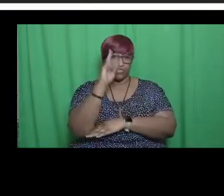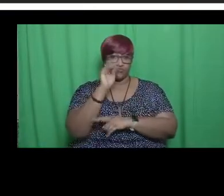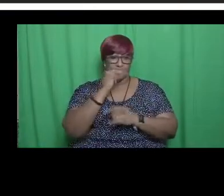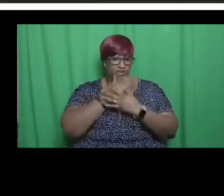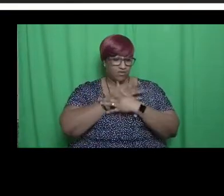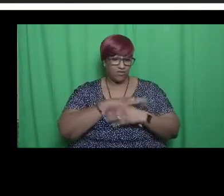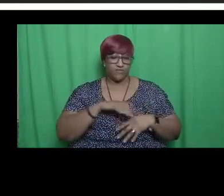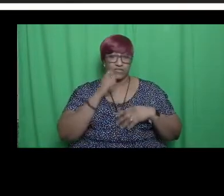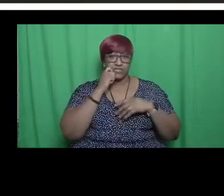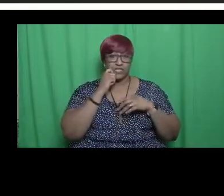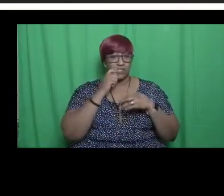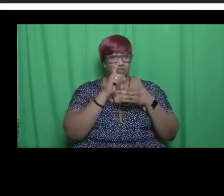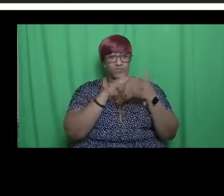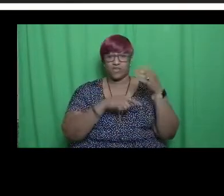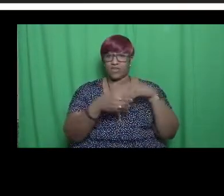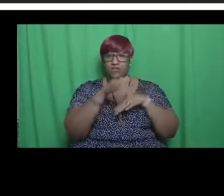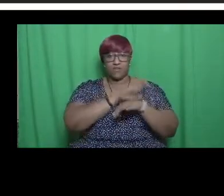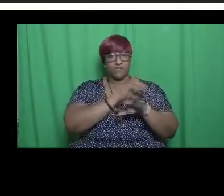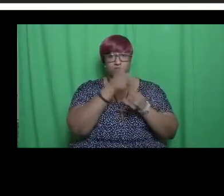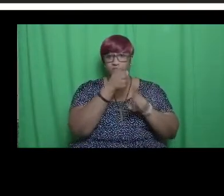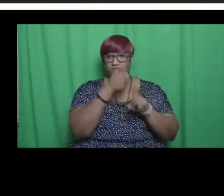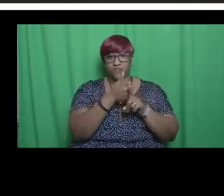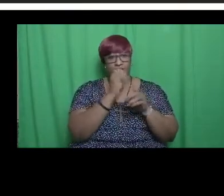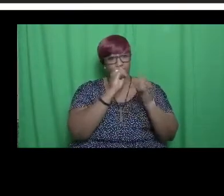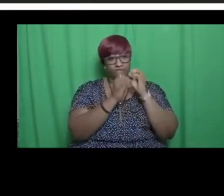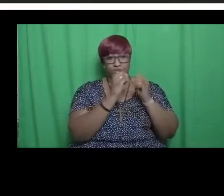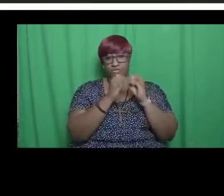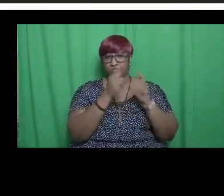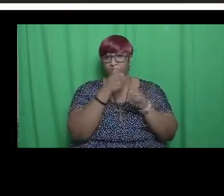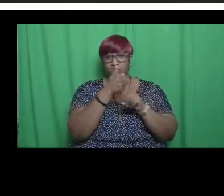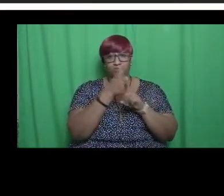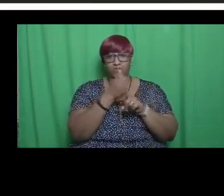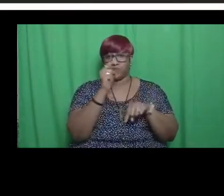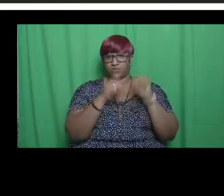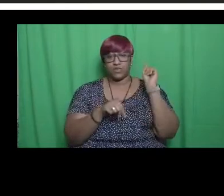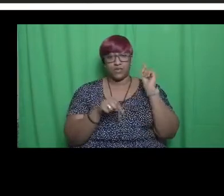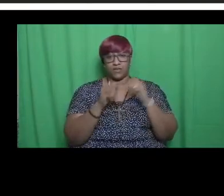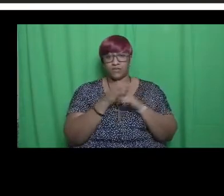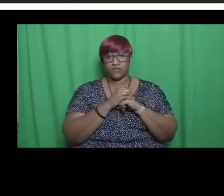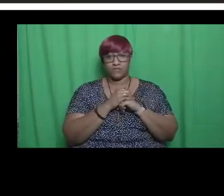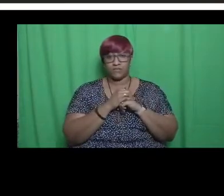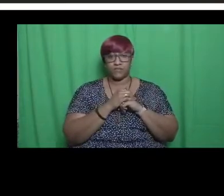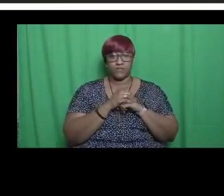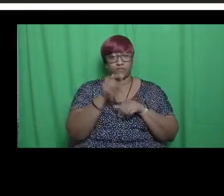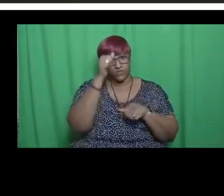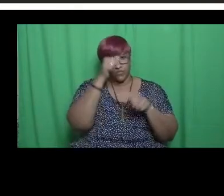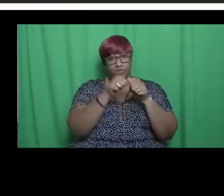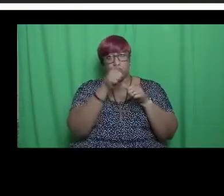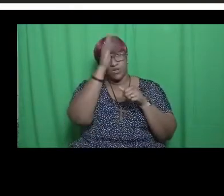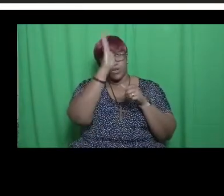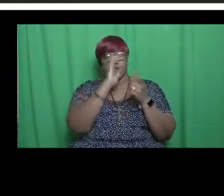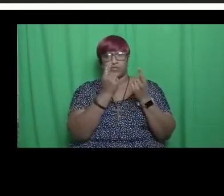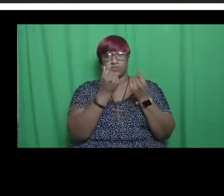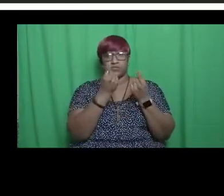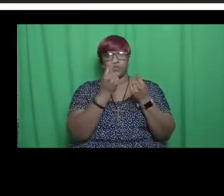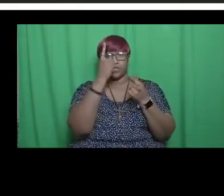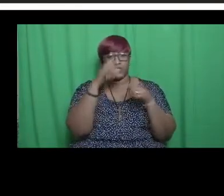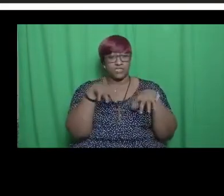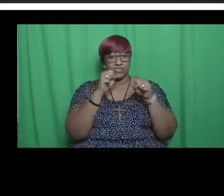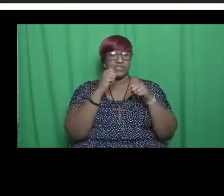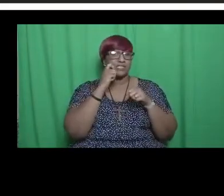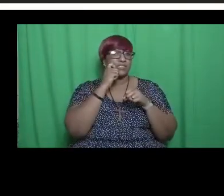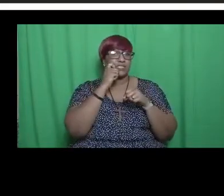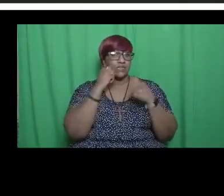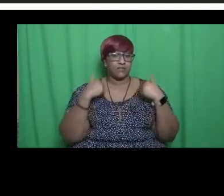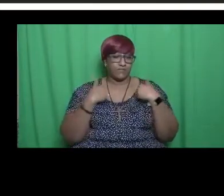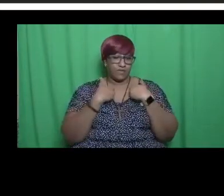know what that's about? You can't cover yourself and fix your stuff yourself. And you remember what God did? God took the skin of